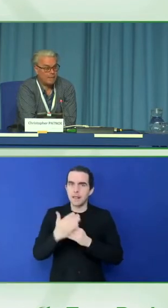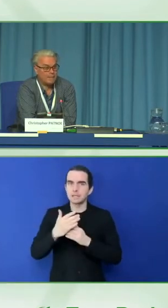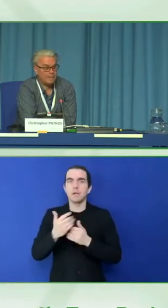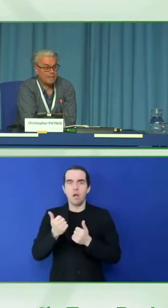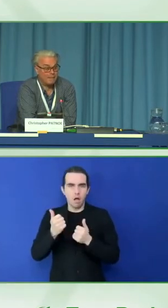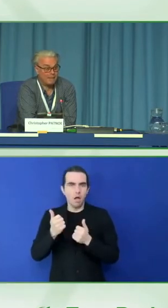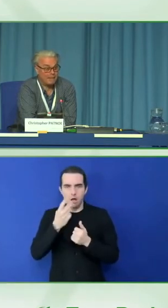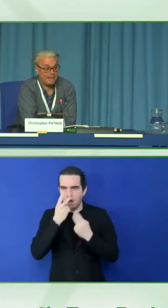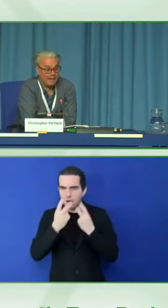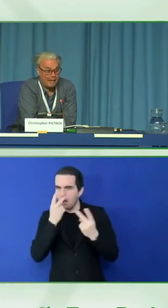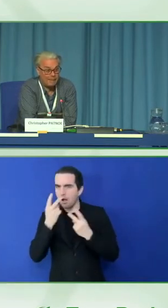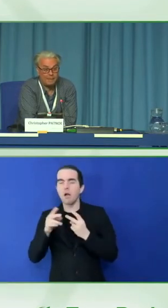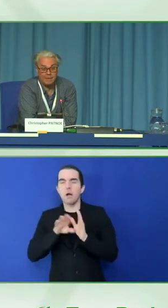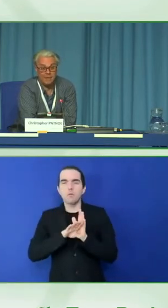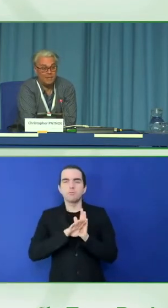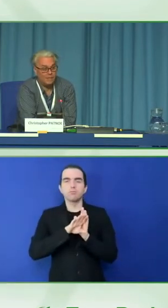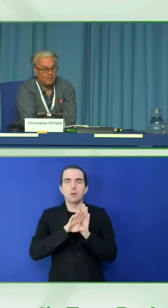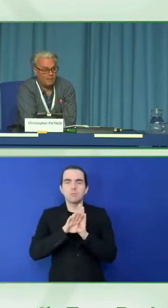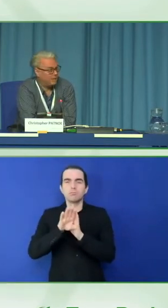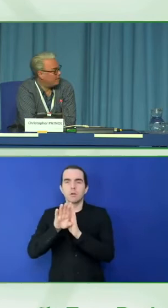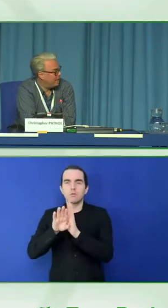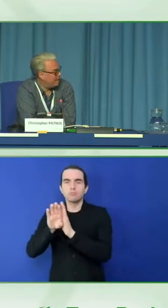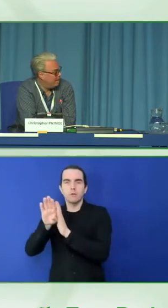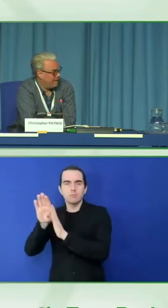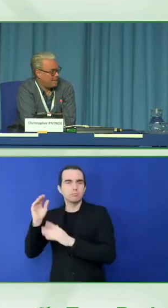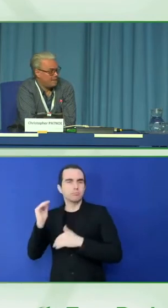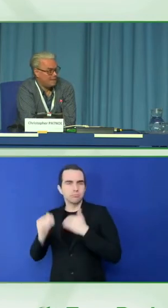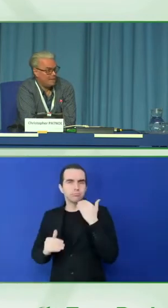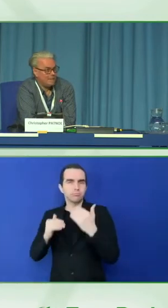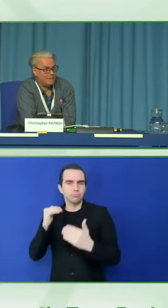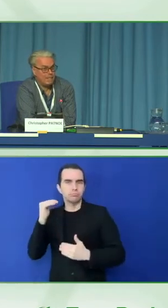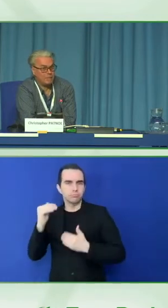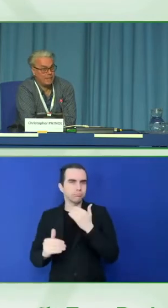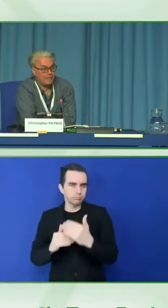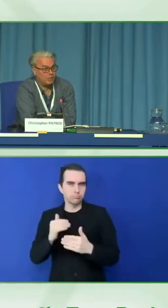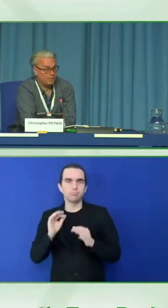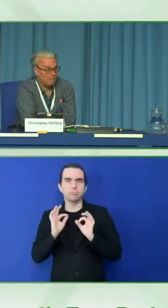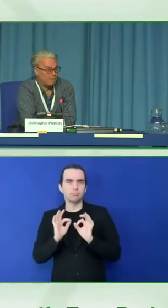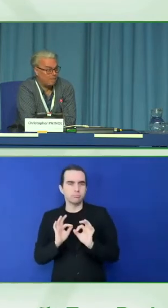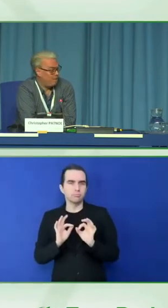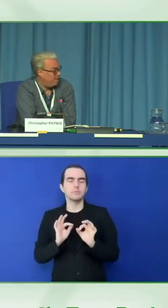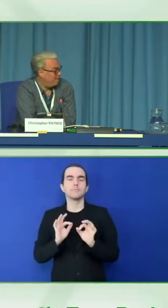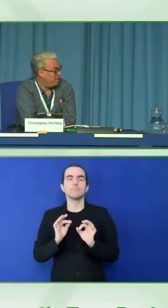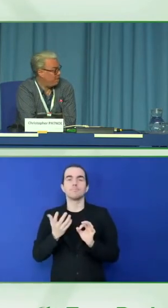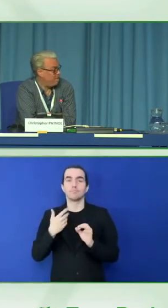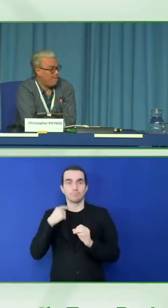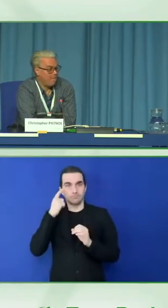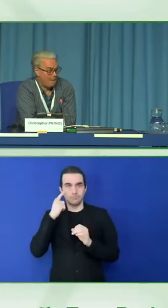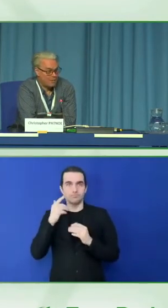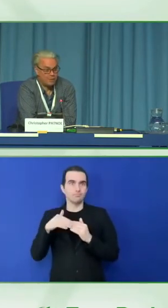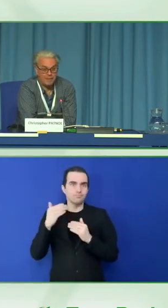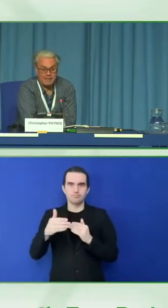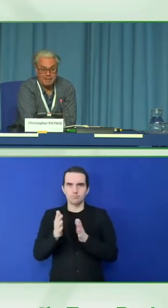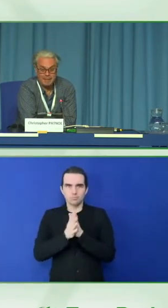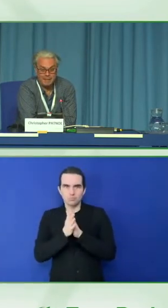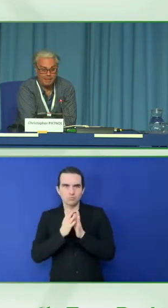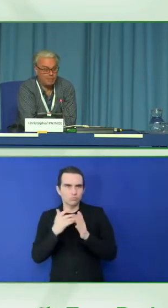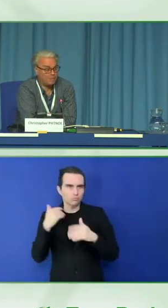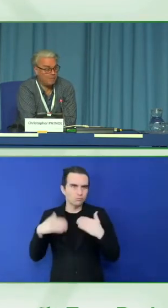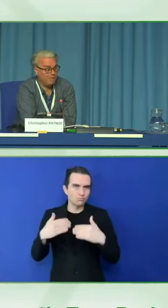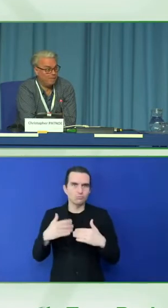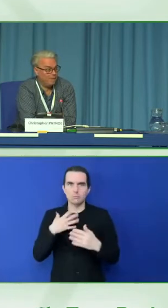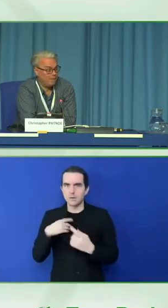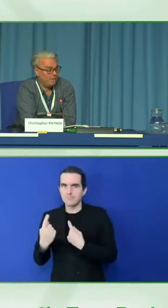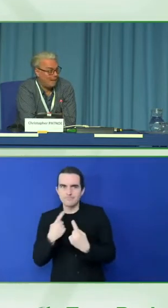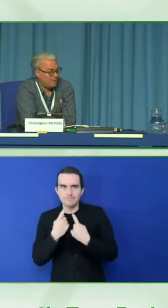is where these things can happen. You take a look at advances in speech recognition. There's some magical things happening there